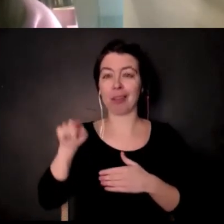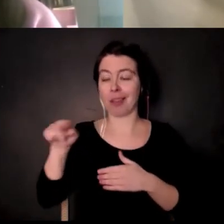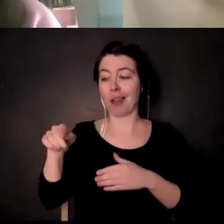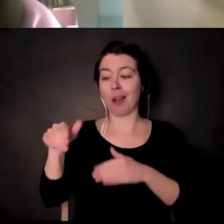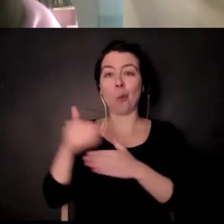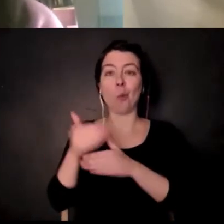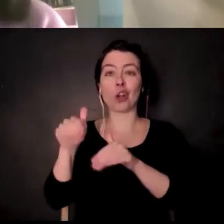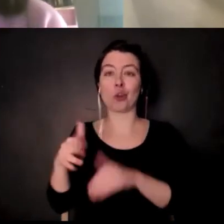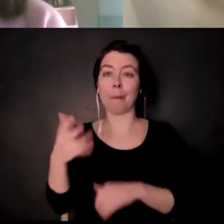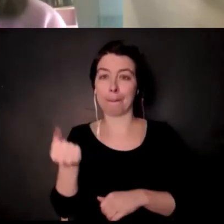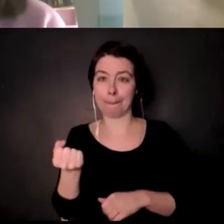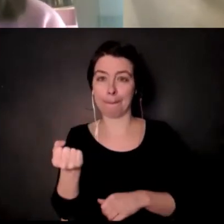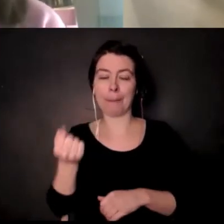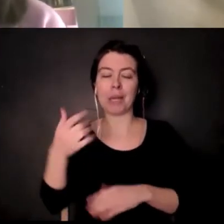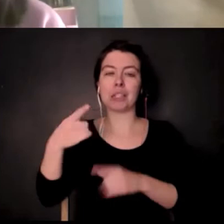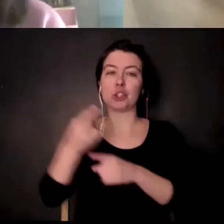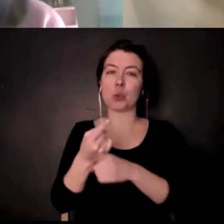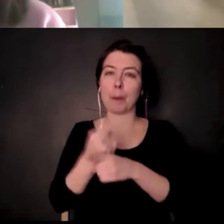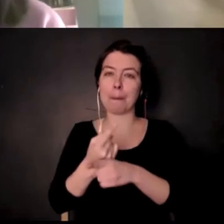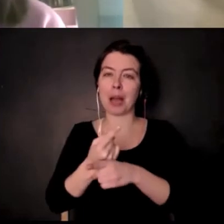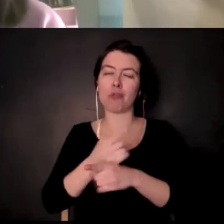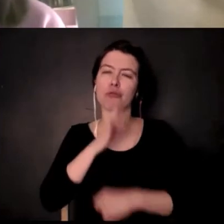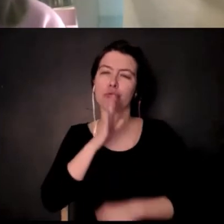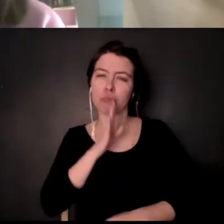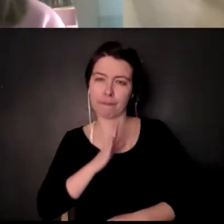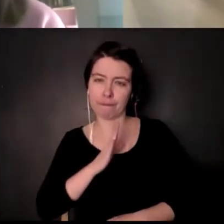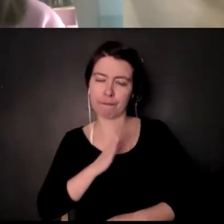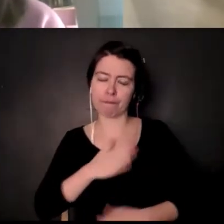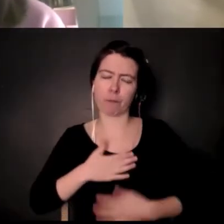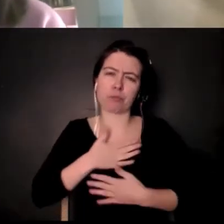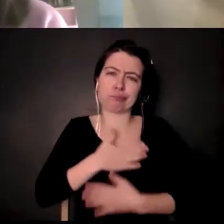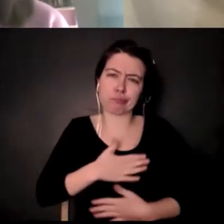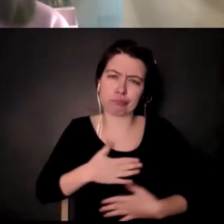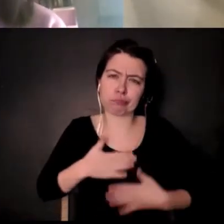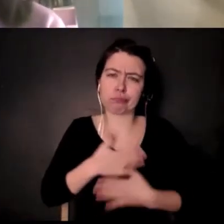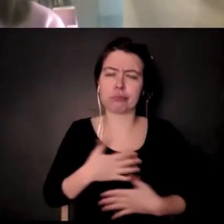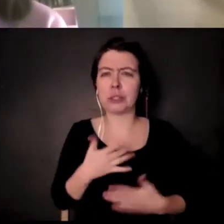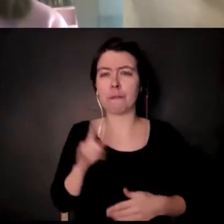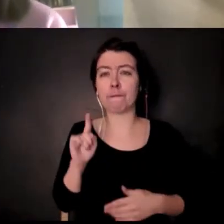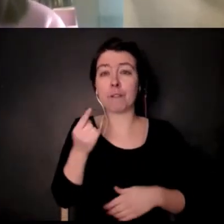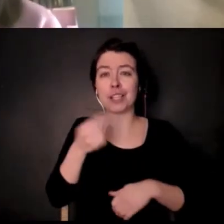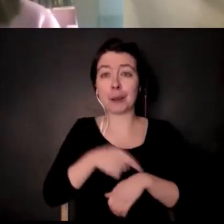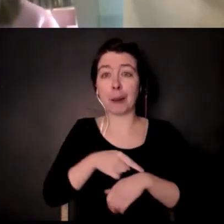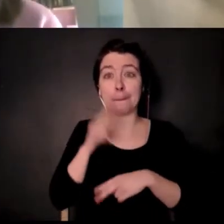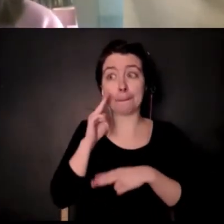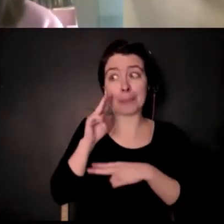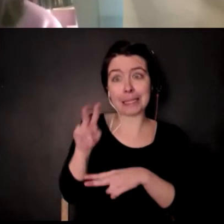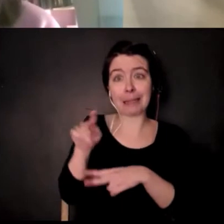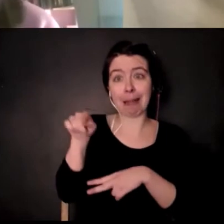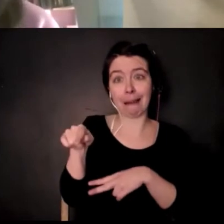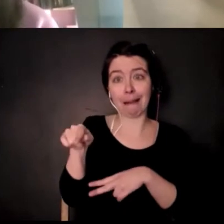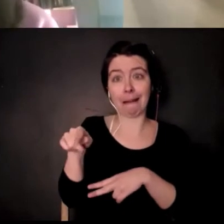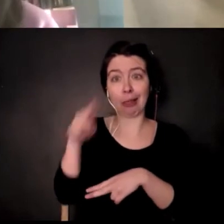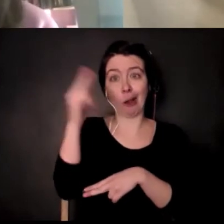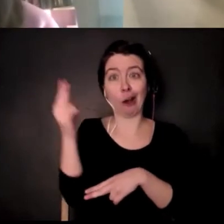the arts, and I was being invited to hold that space. And that was a type of expertise of mine that was